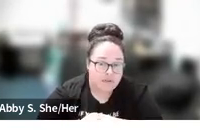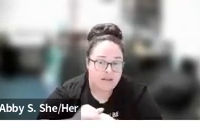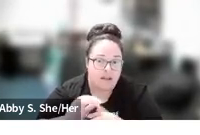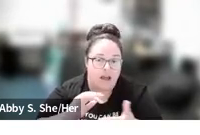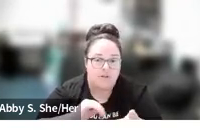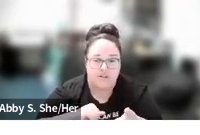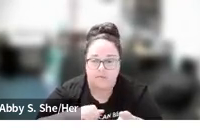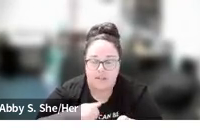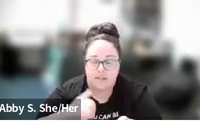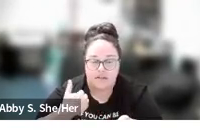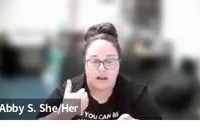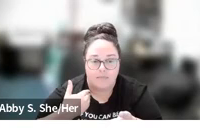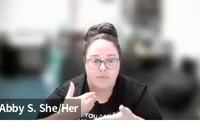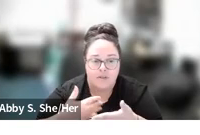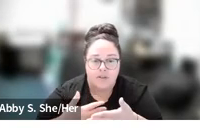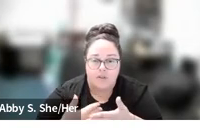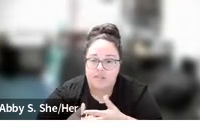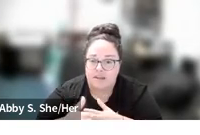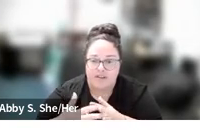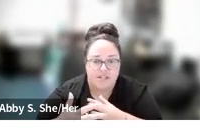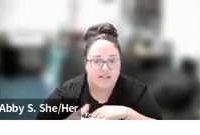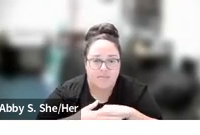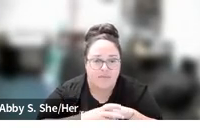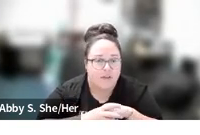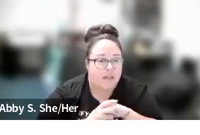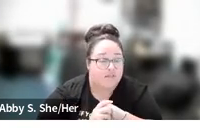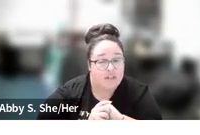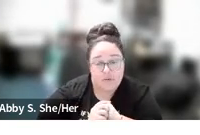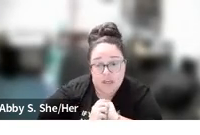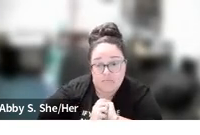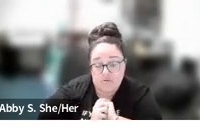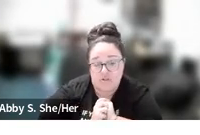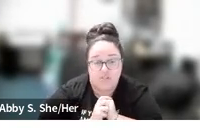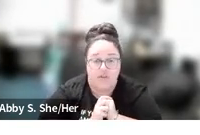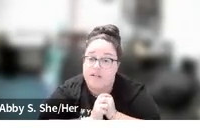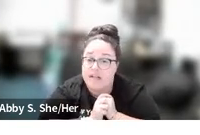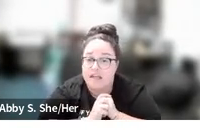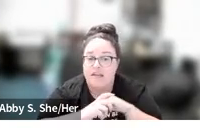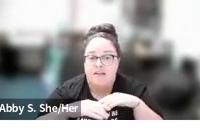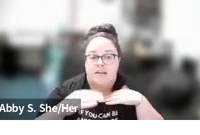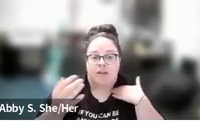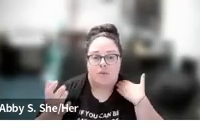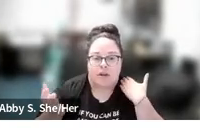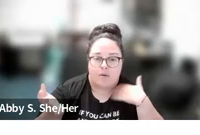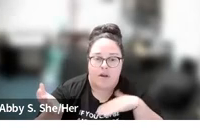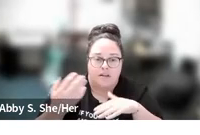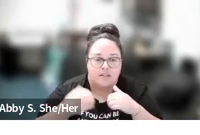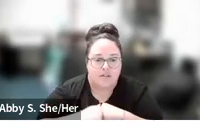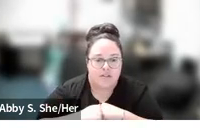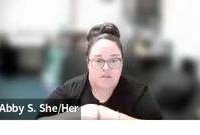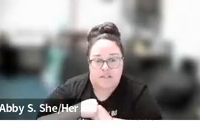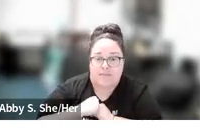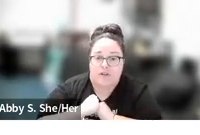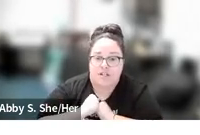the tablet, how much you're going to be using it. If it's just going to be for like video games or just for reading, you might not want